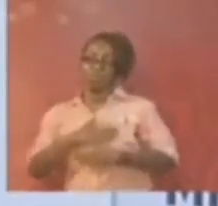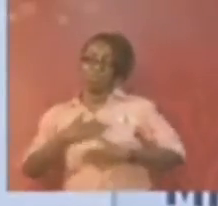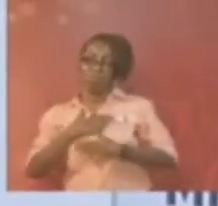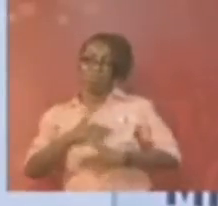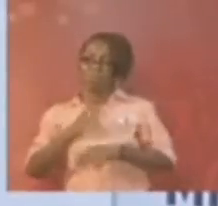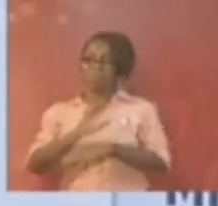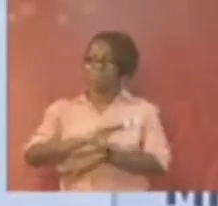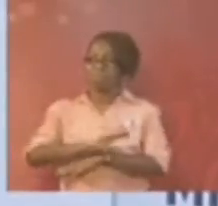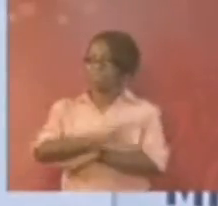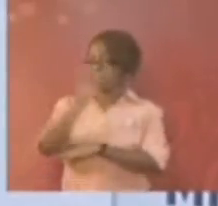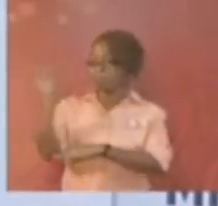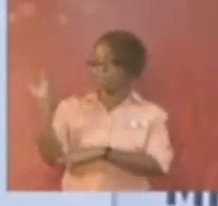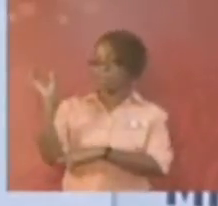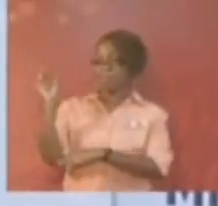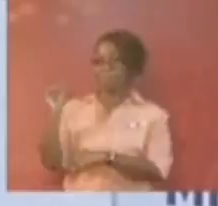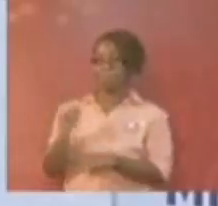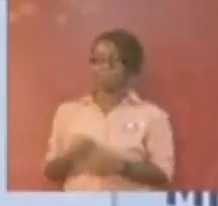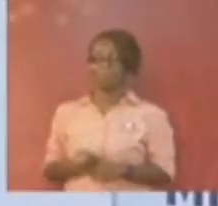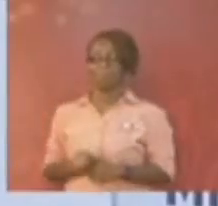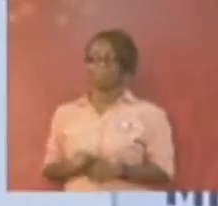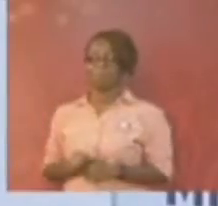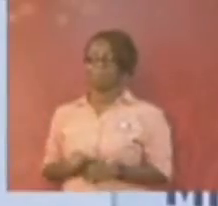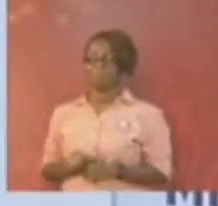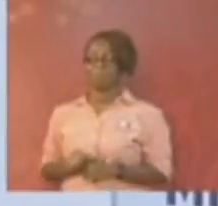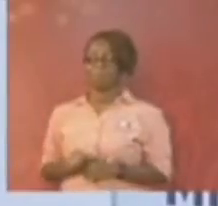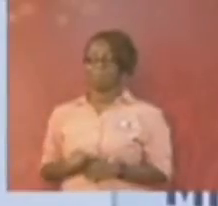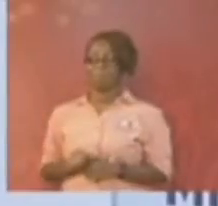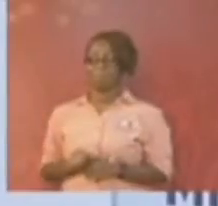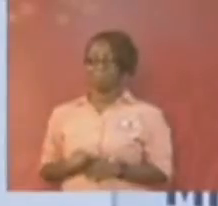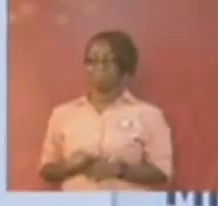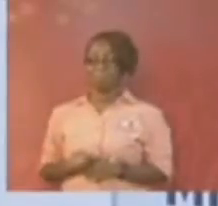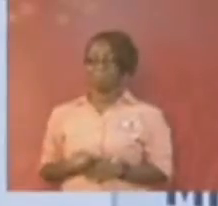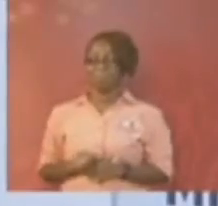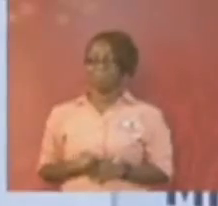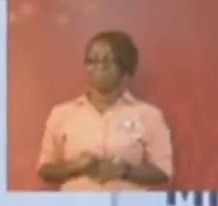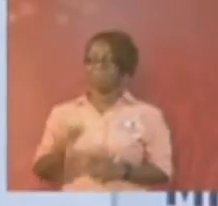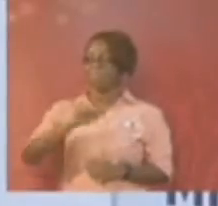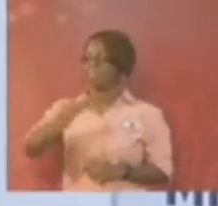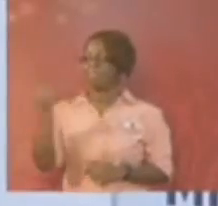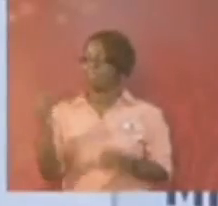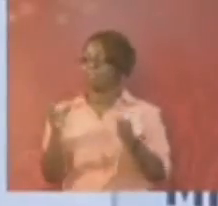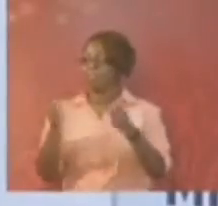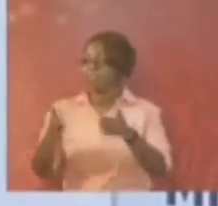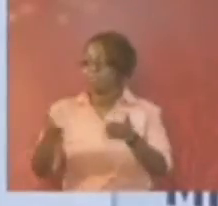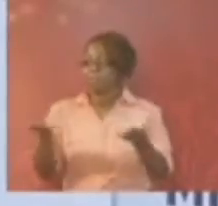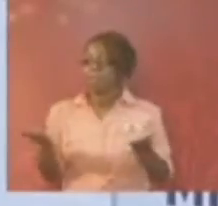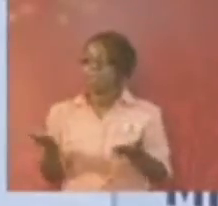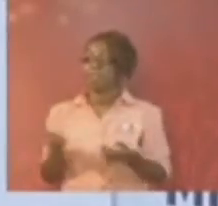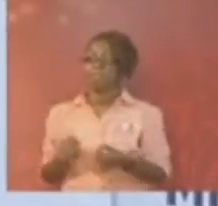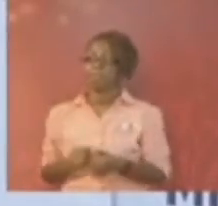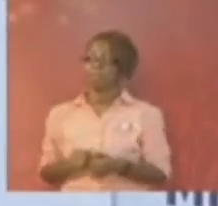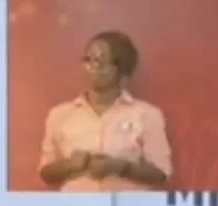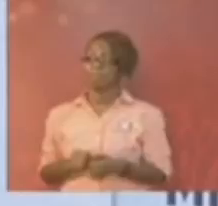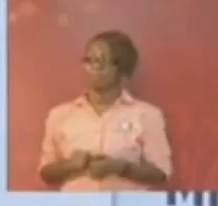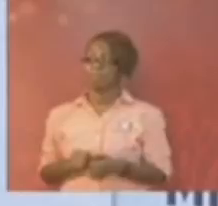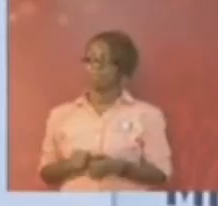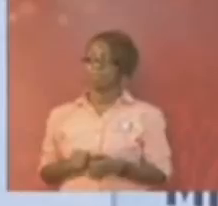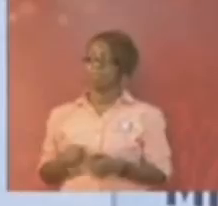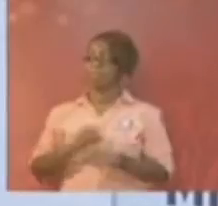here to enjoy Christmas. Another thing we can focus on is the meaning of